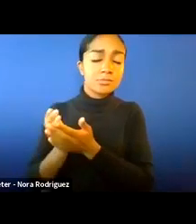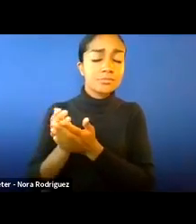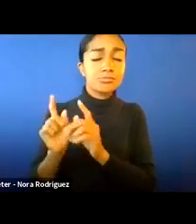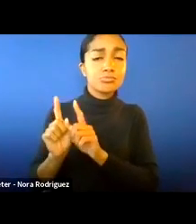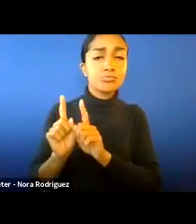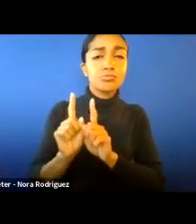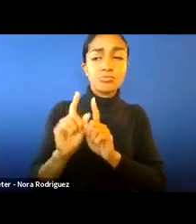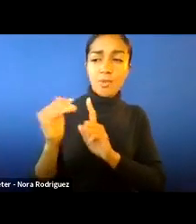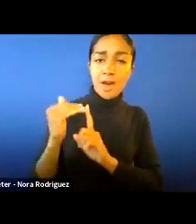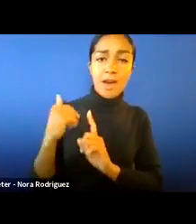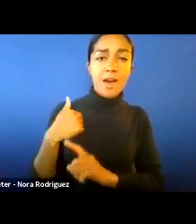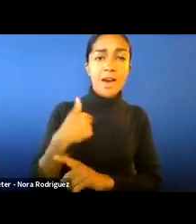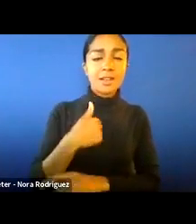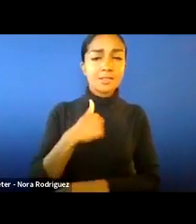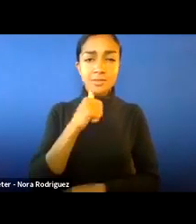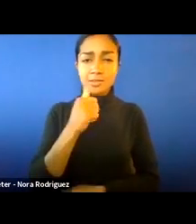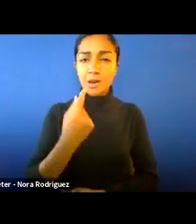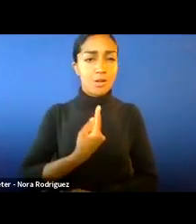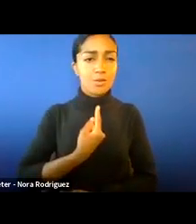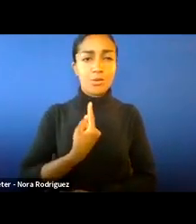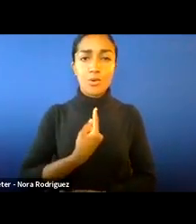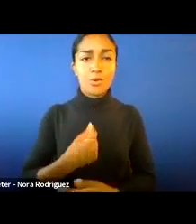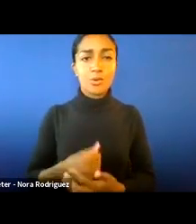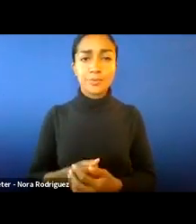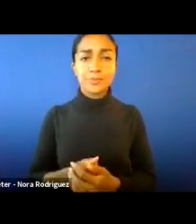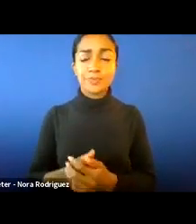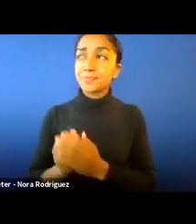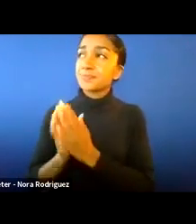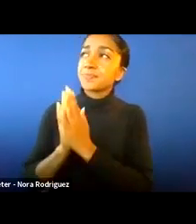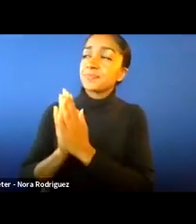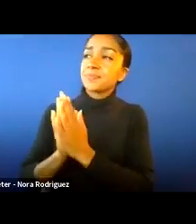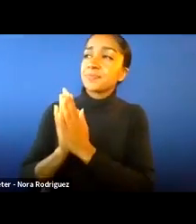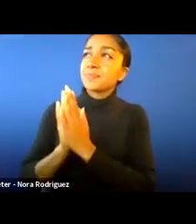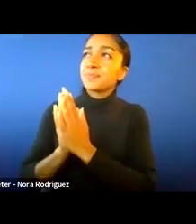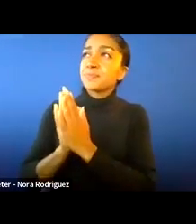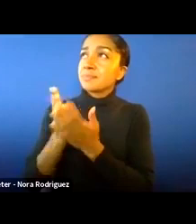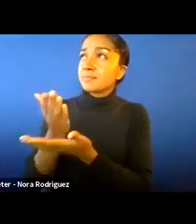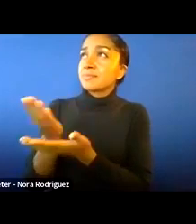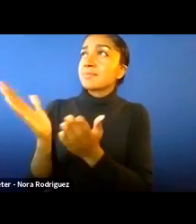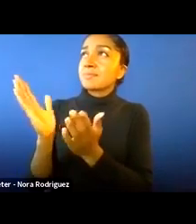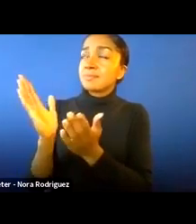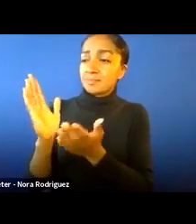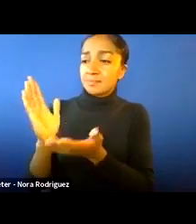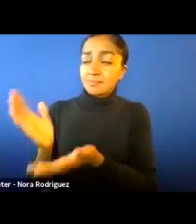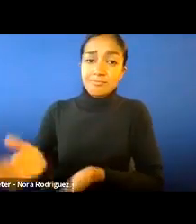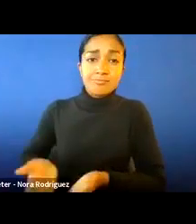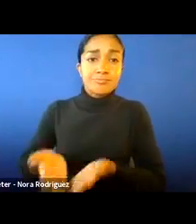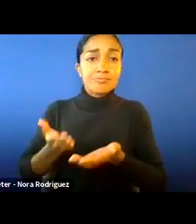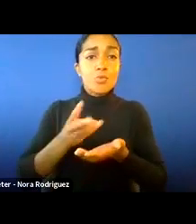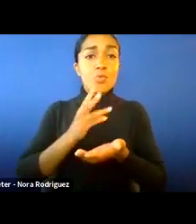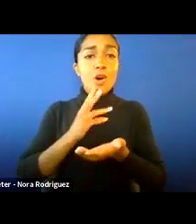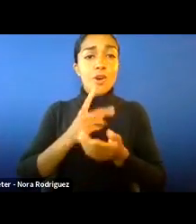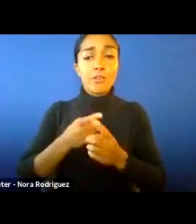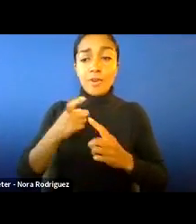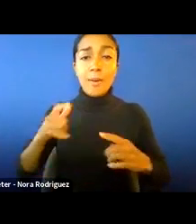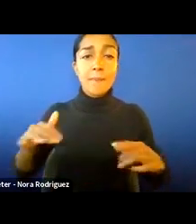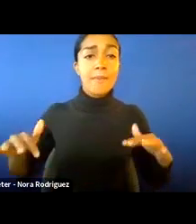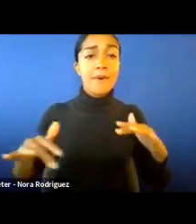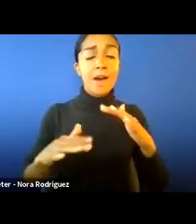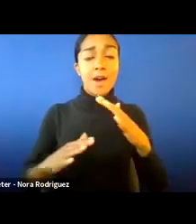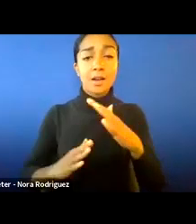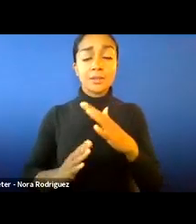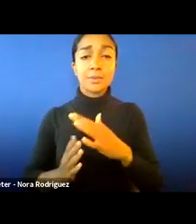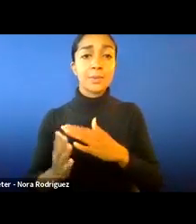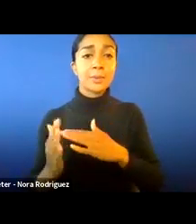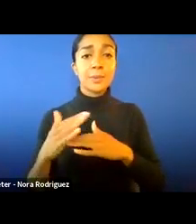Ago Simbi, you are the one who brings waters from the aquifers up through the wells and pipes